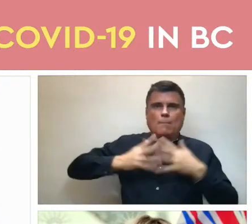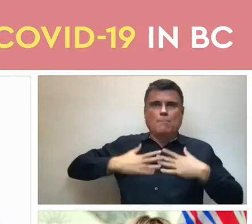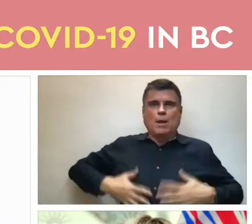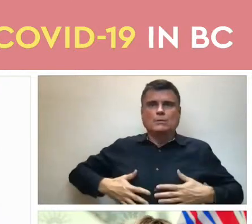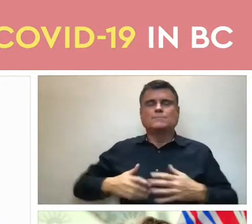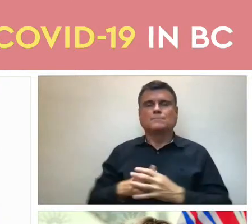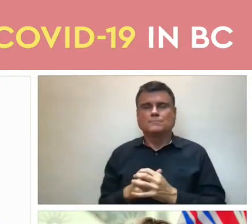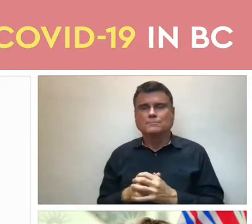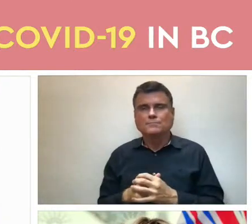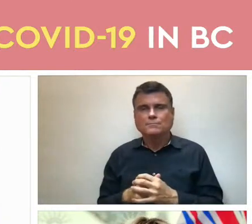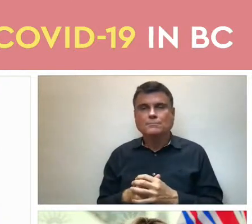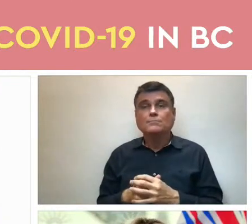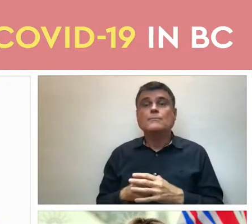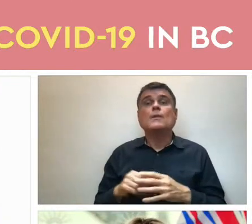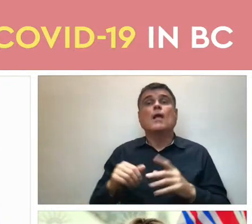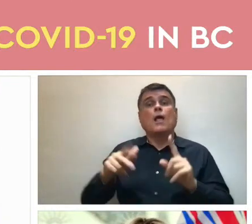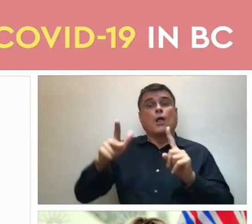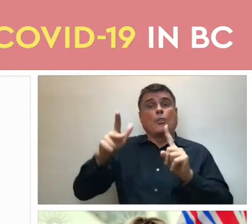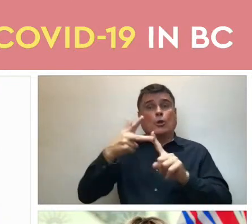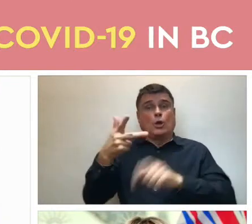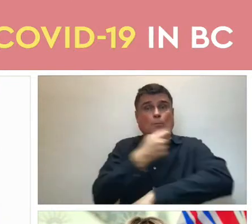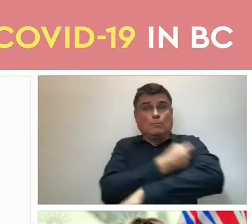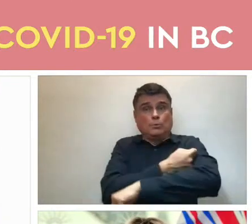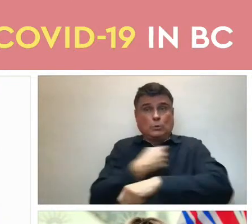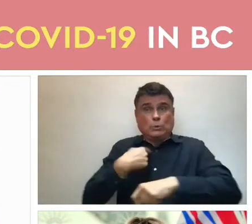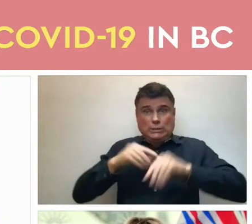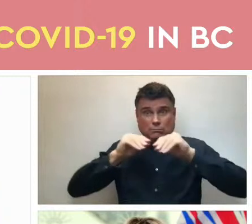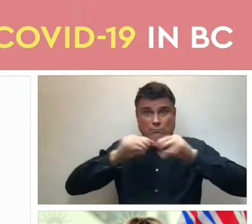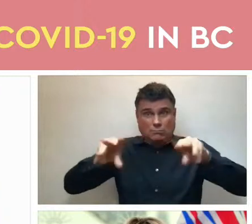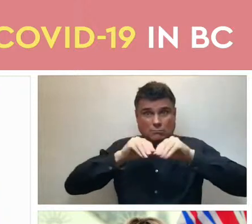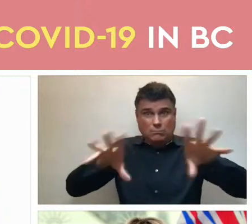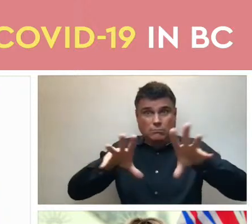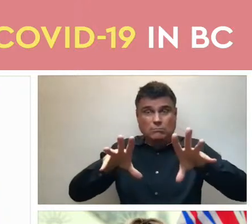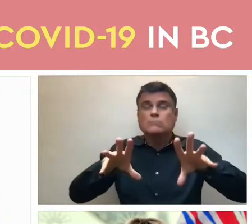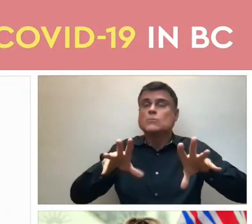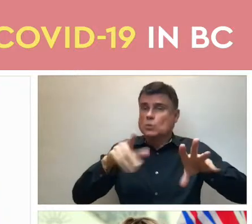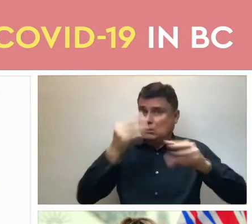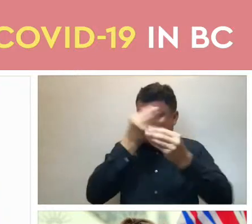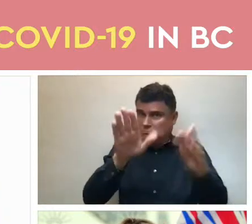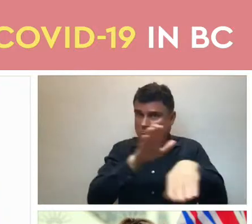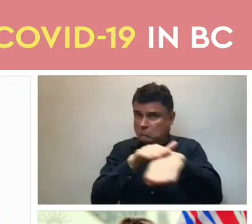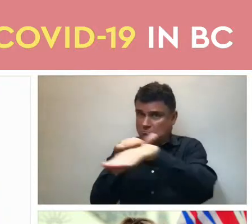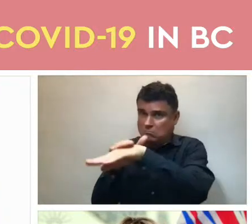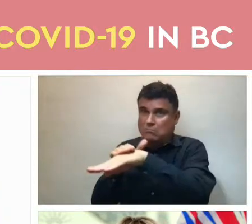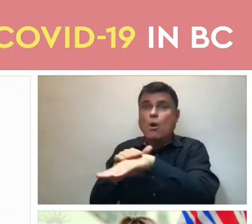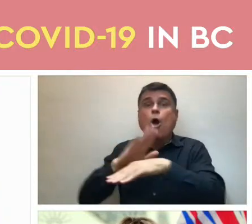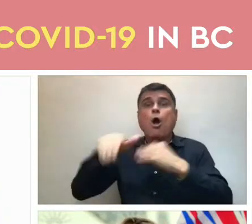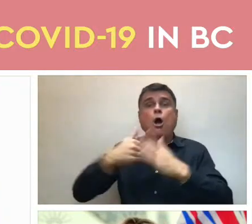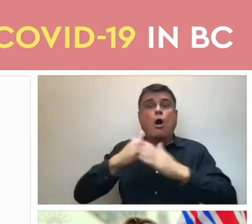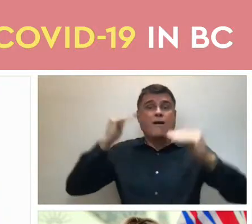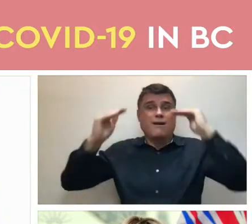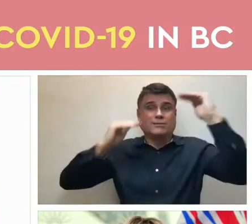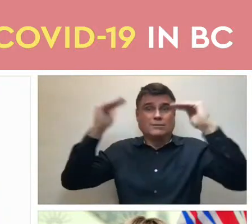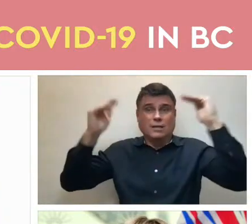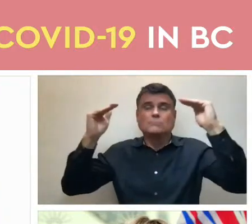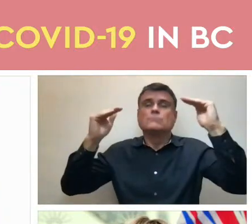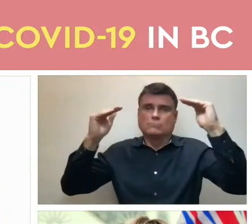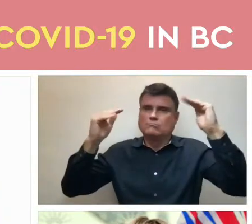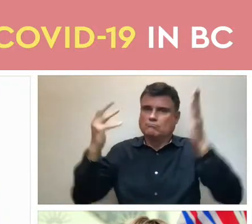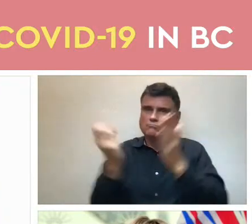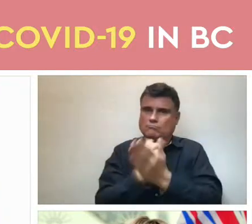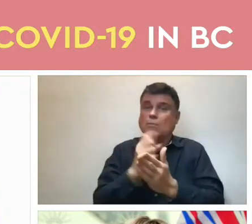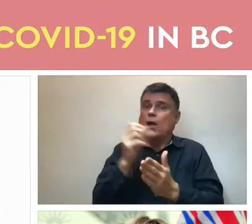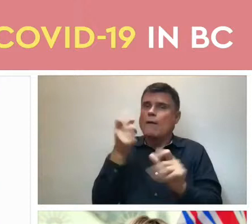adults. And it was using that 6-month marker as an important marker of where we were starting to see decrease